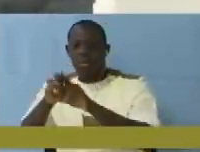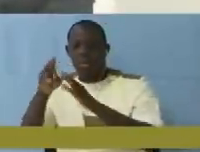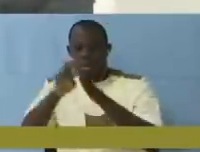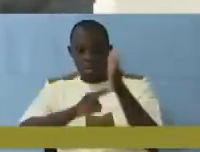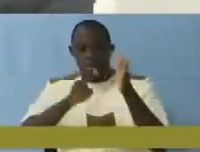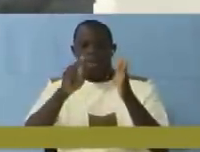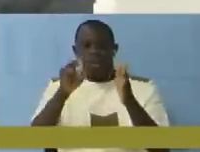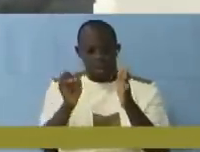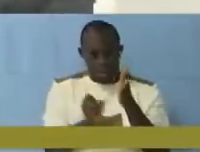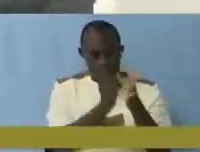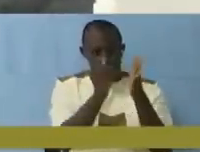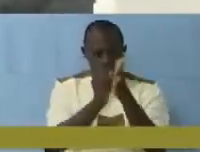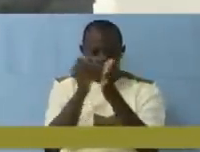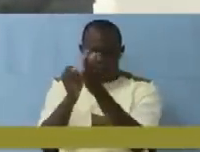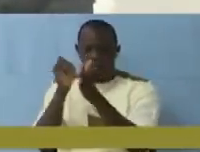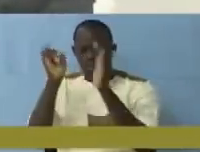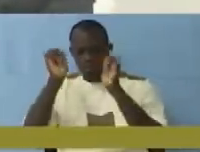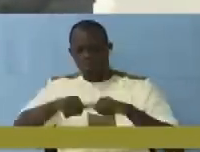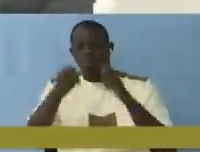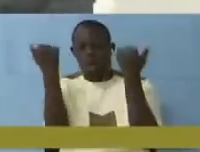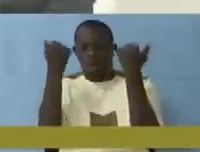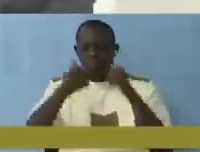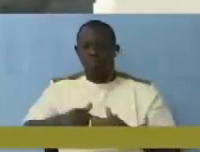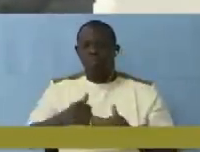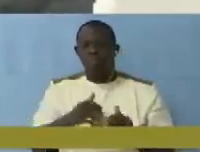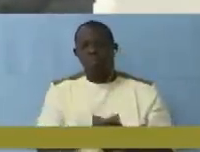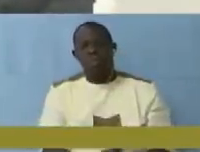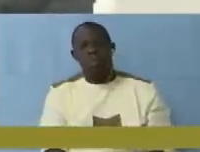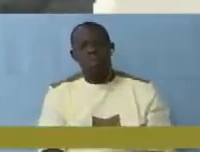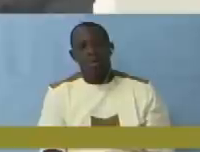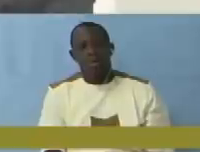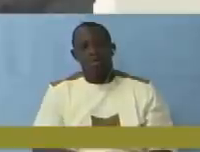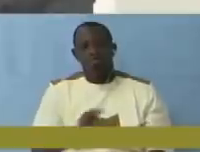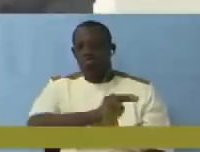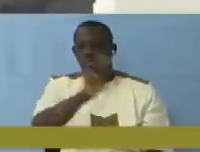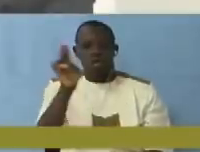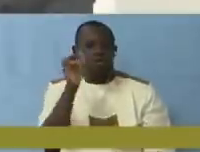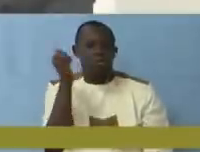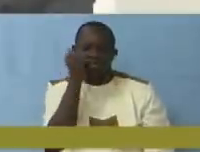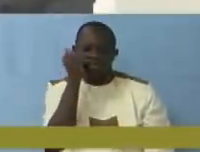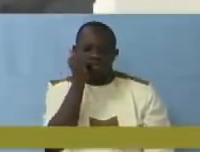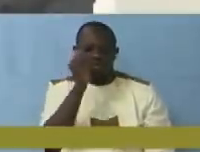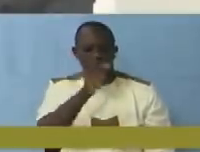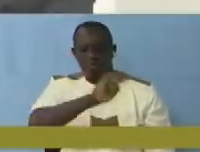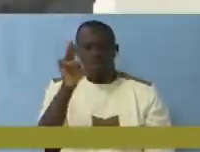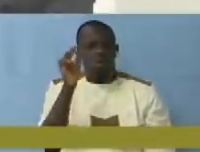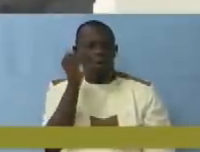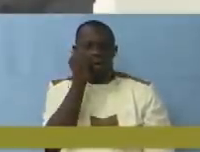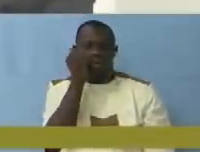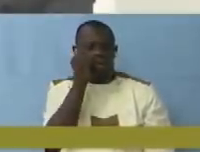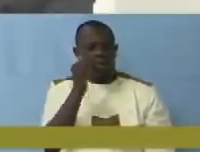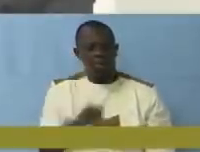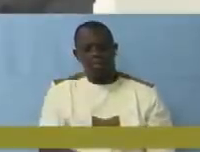Correct? Bundal be men kan ni na wolam kisikisi rodi foto nya. Not always. Wato bendede.